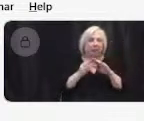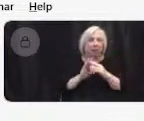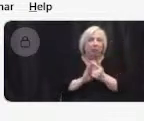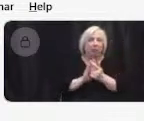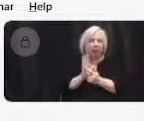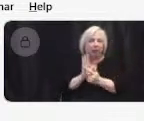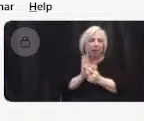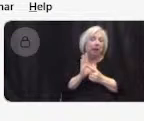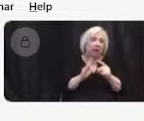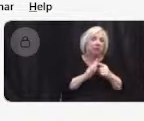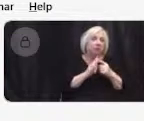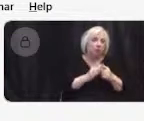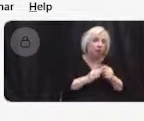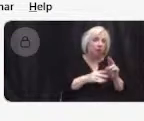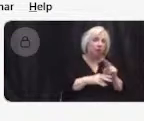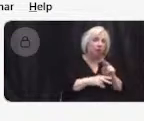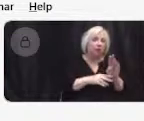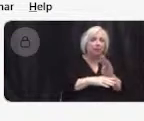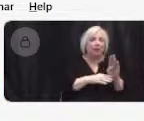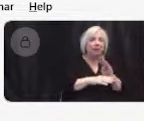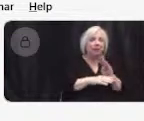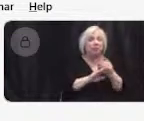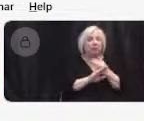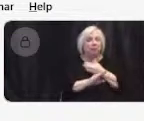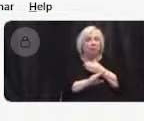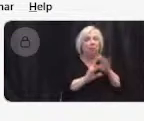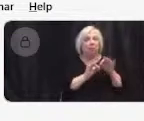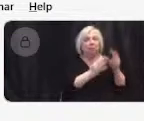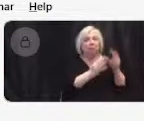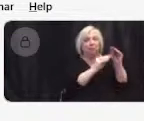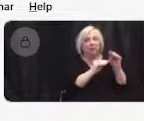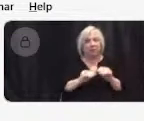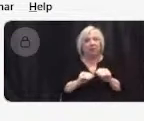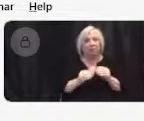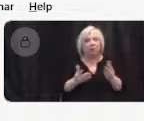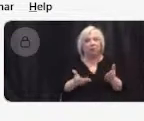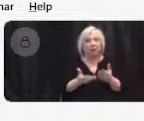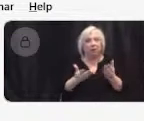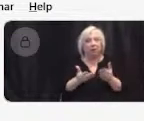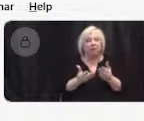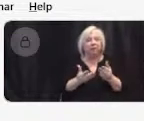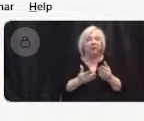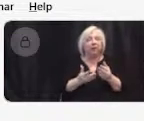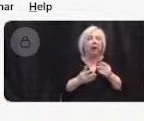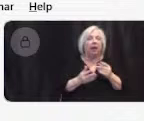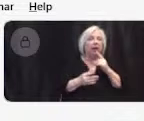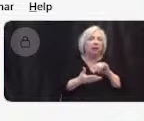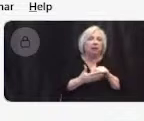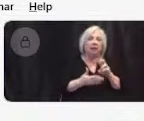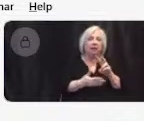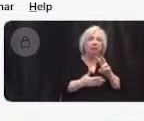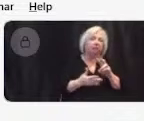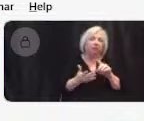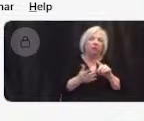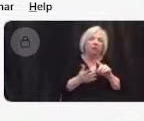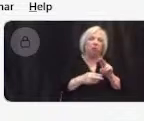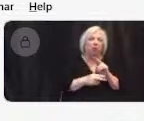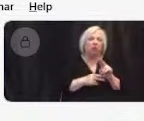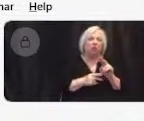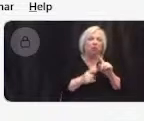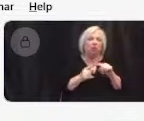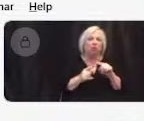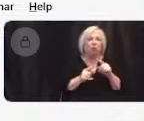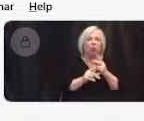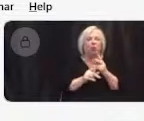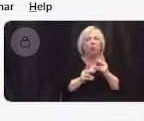I started using the business before I moved my family. Used it as a way just to produce income until the time that my